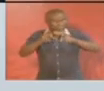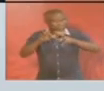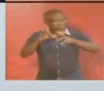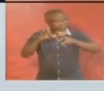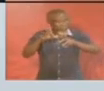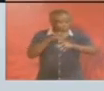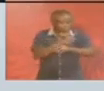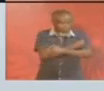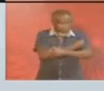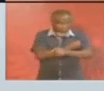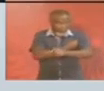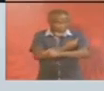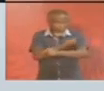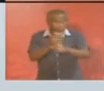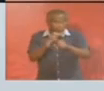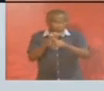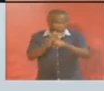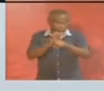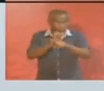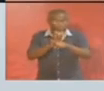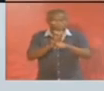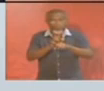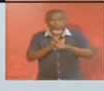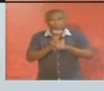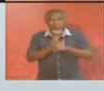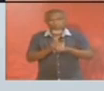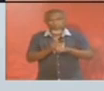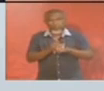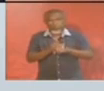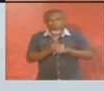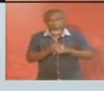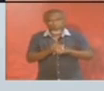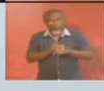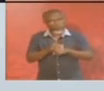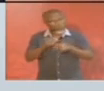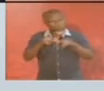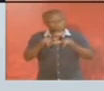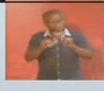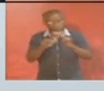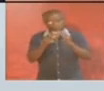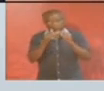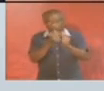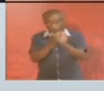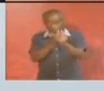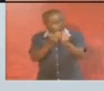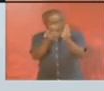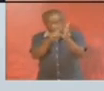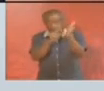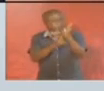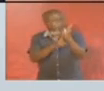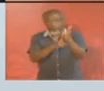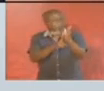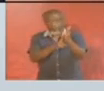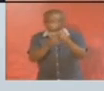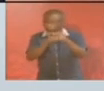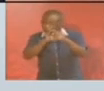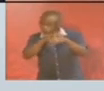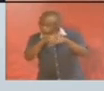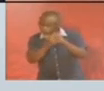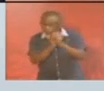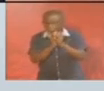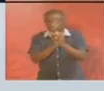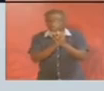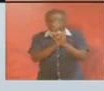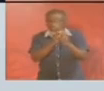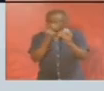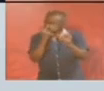to follow the health guidelines. It's as simple as 3 W's. Wash your hands, watch your distance from others, and wear